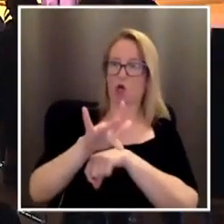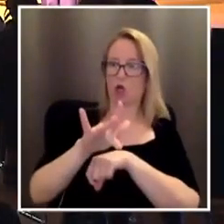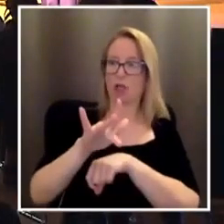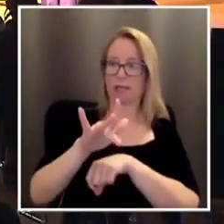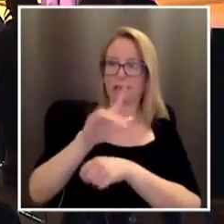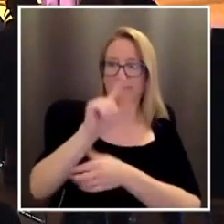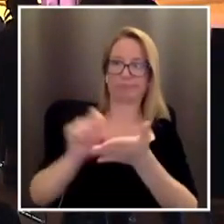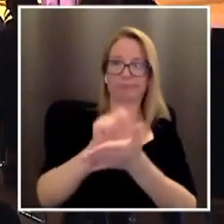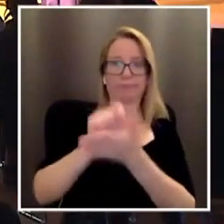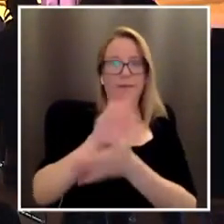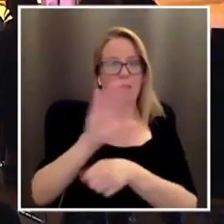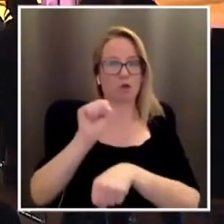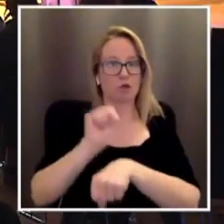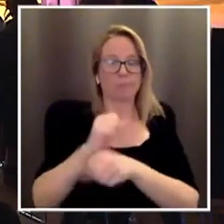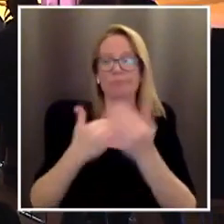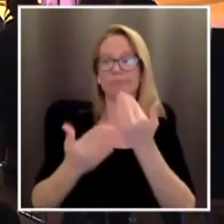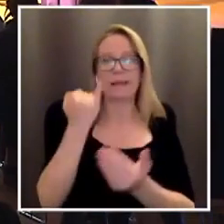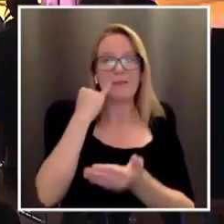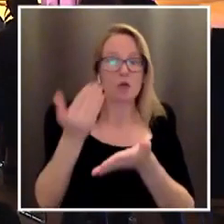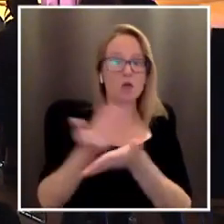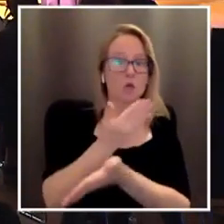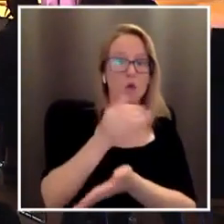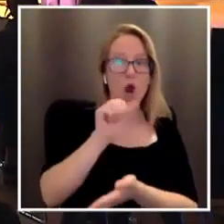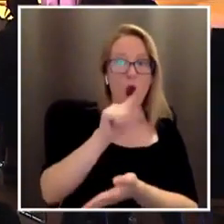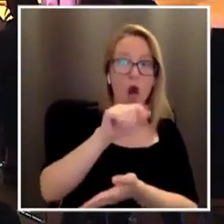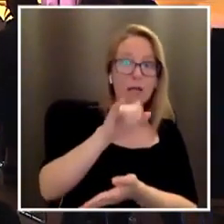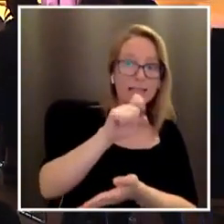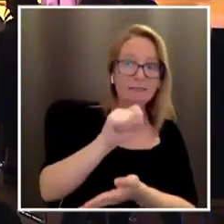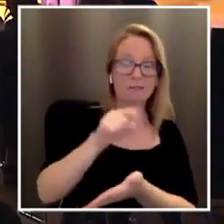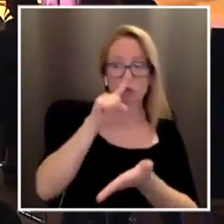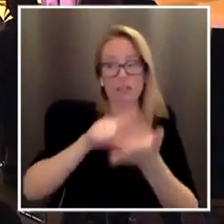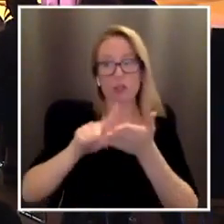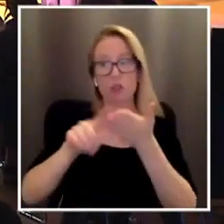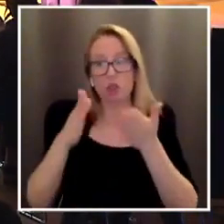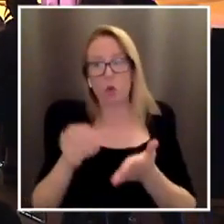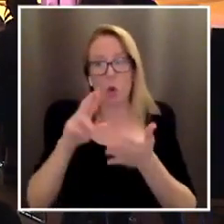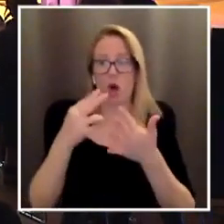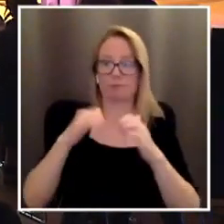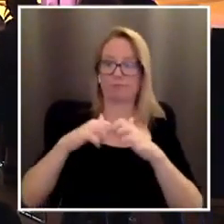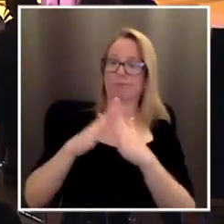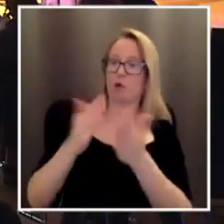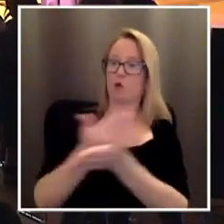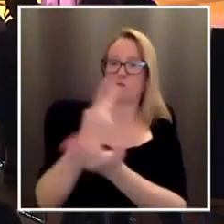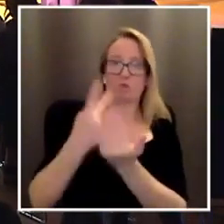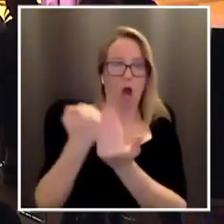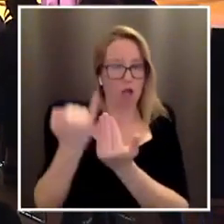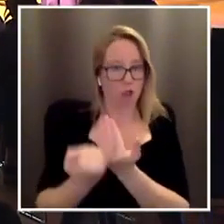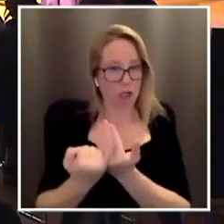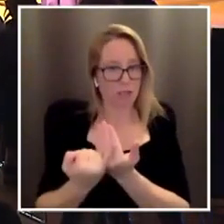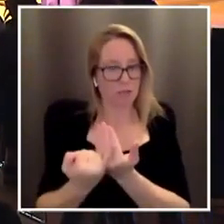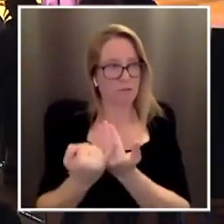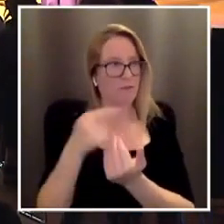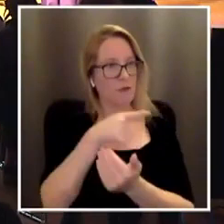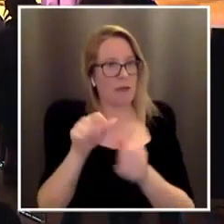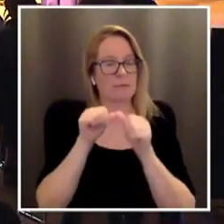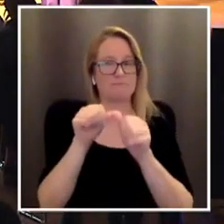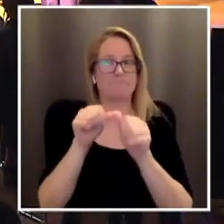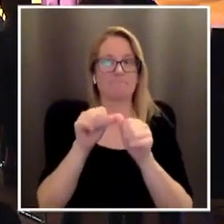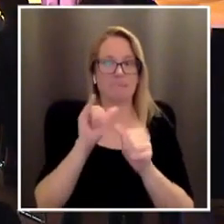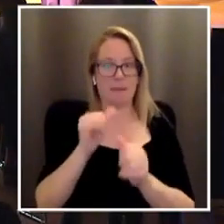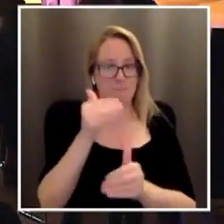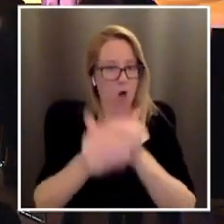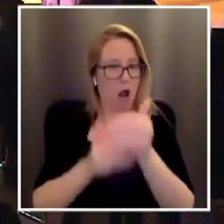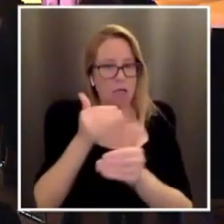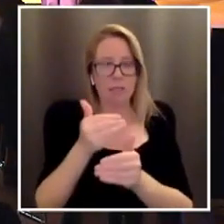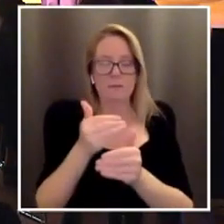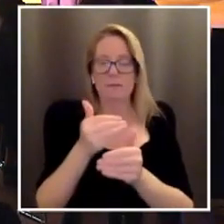whether they're new artists or researchers or whether they're starting a new project? To keep at that process of